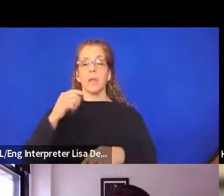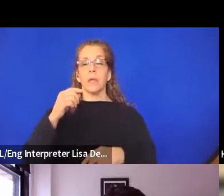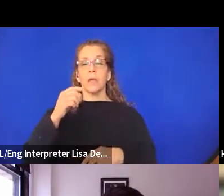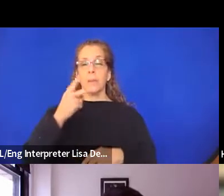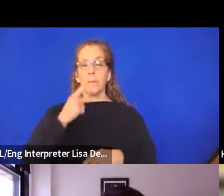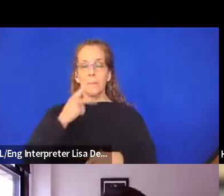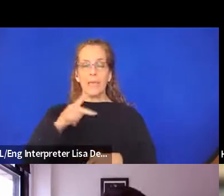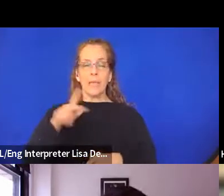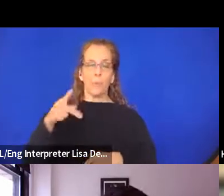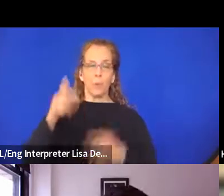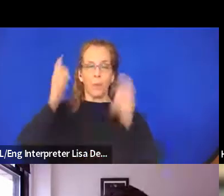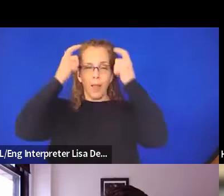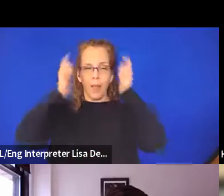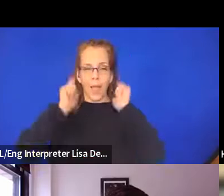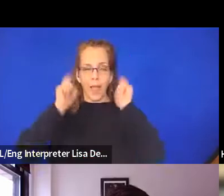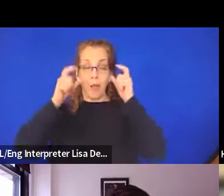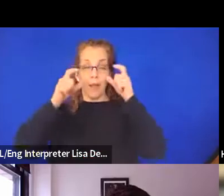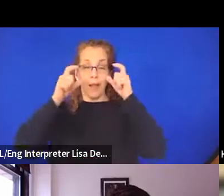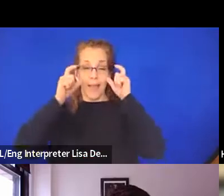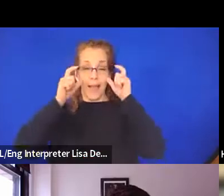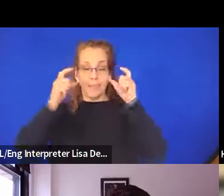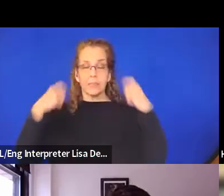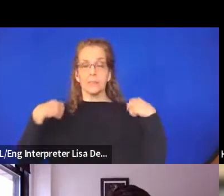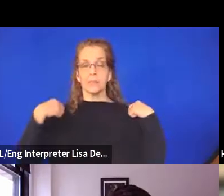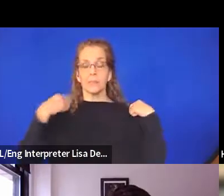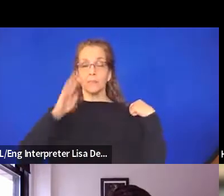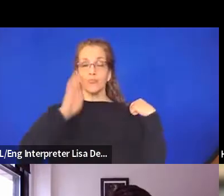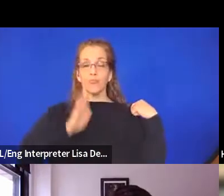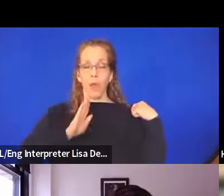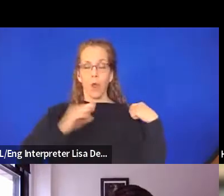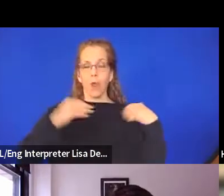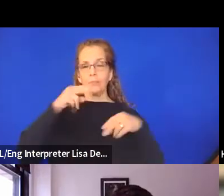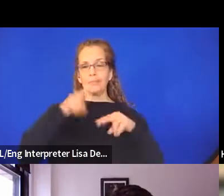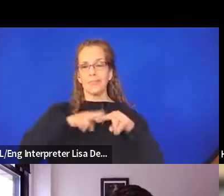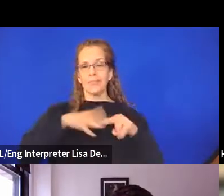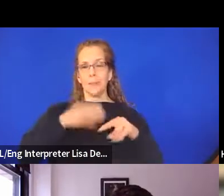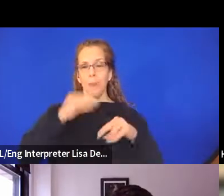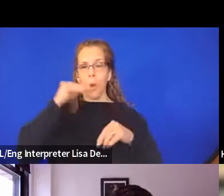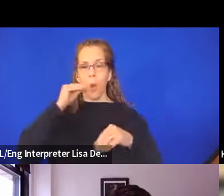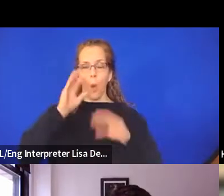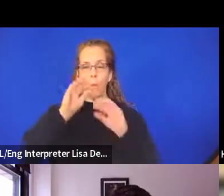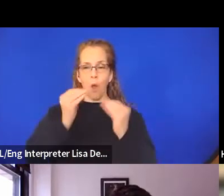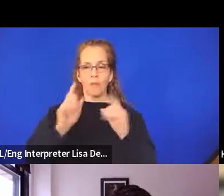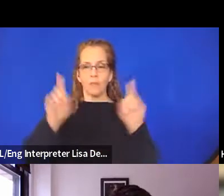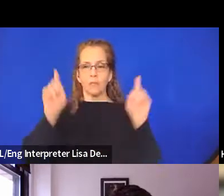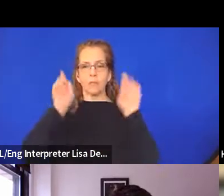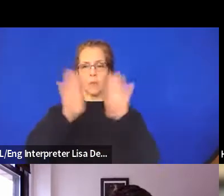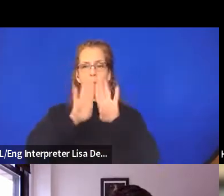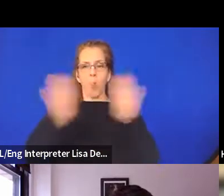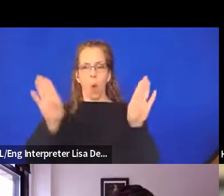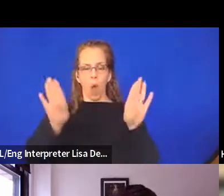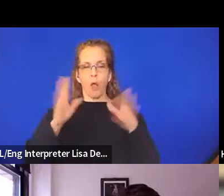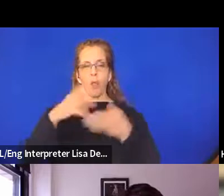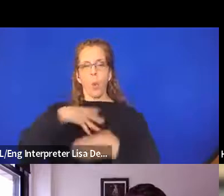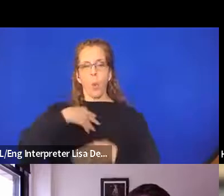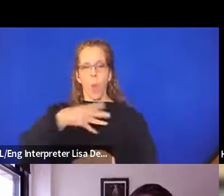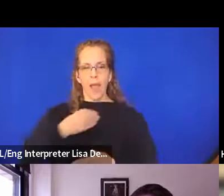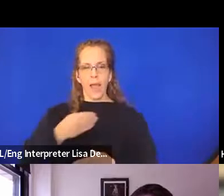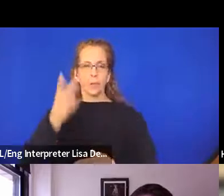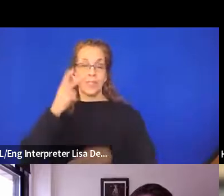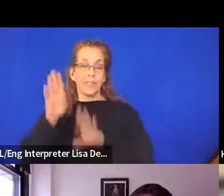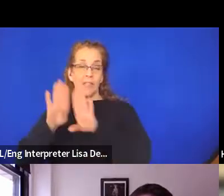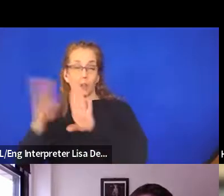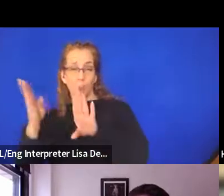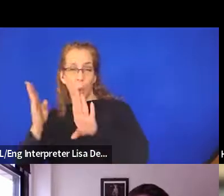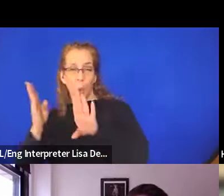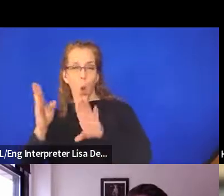dark blue glasses, and I'm sitting in my home office in front of a white wall, and you can see the door and a couple of